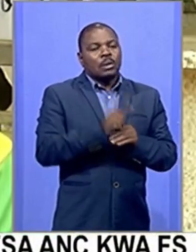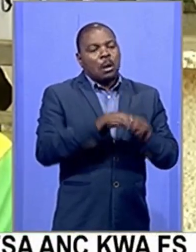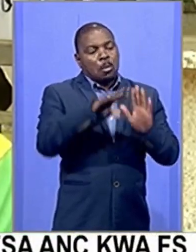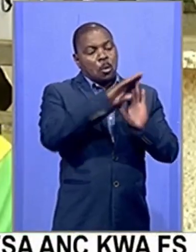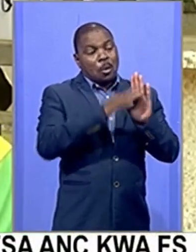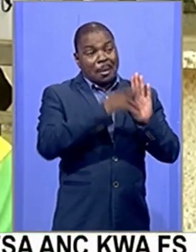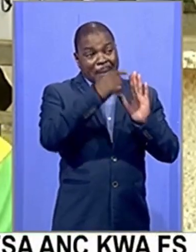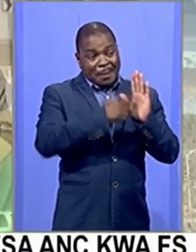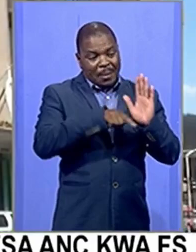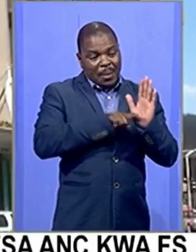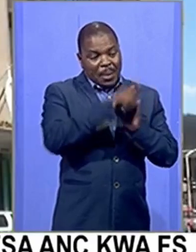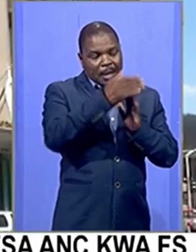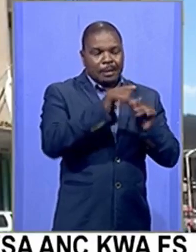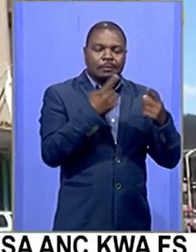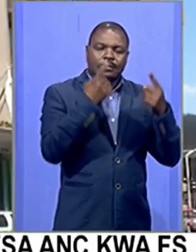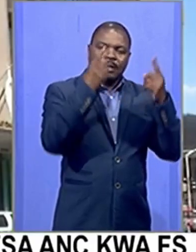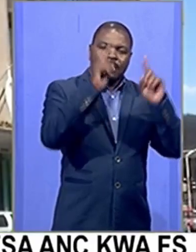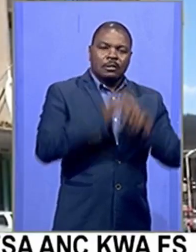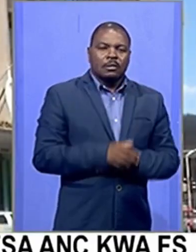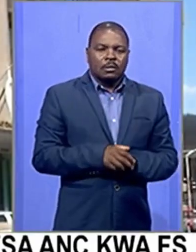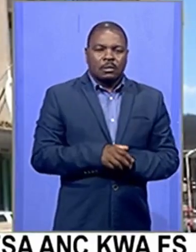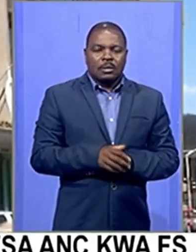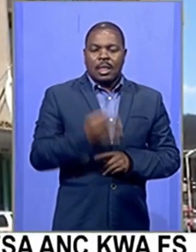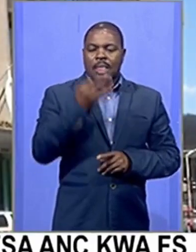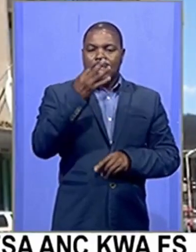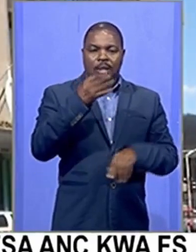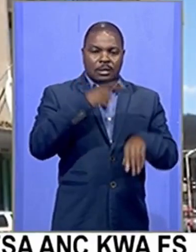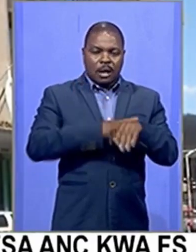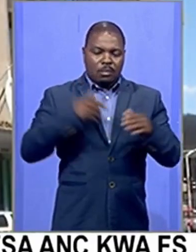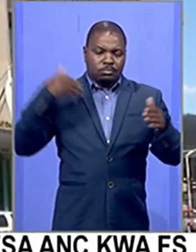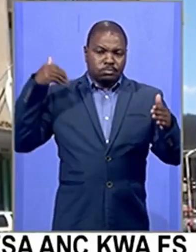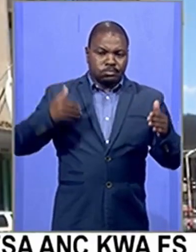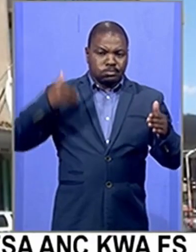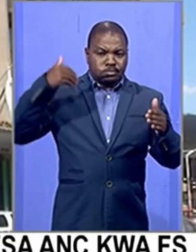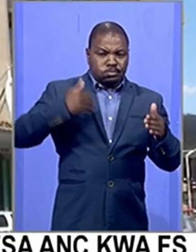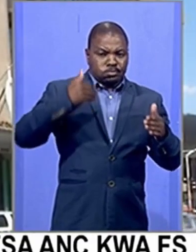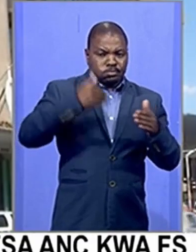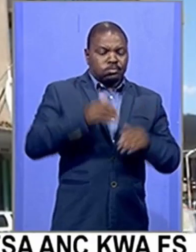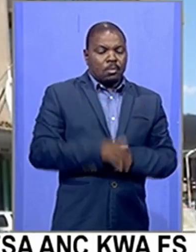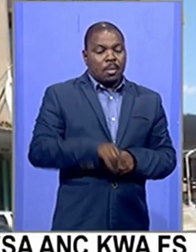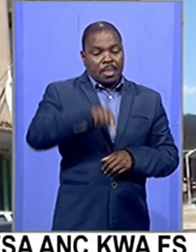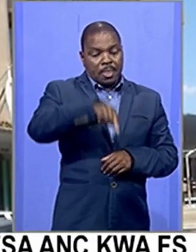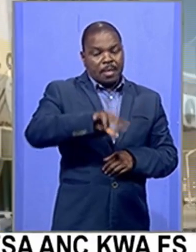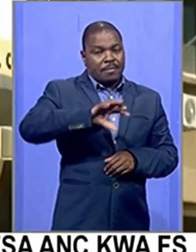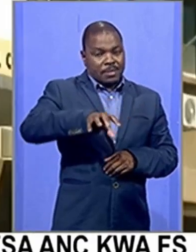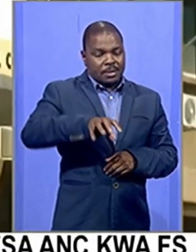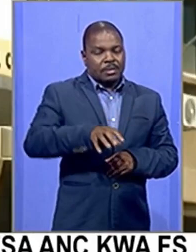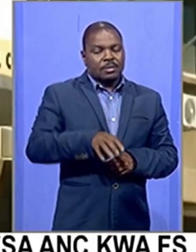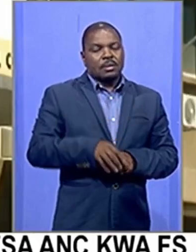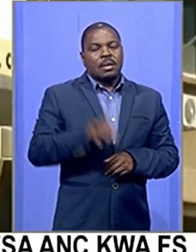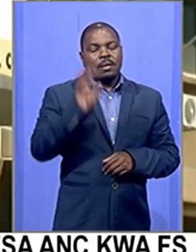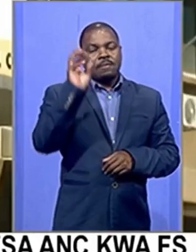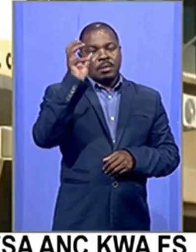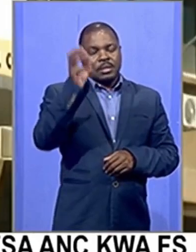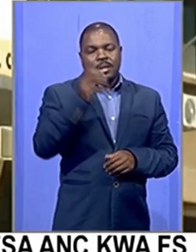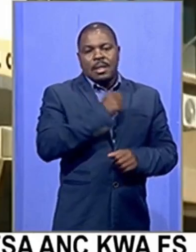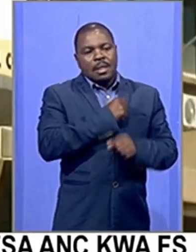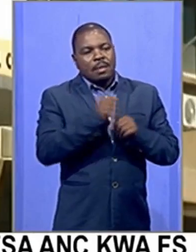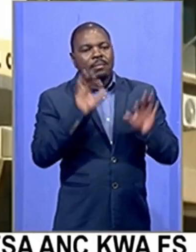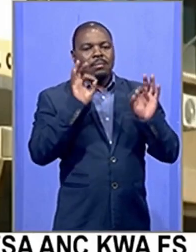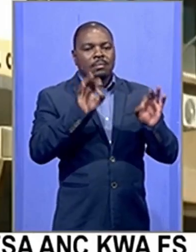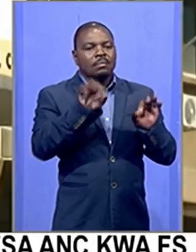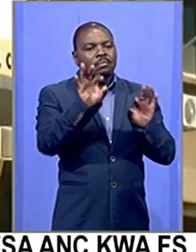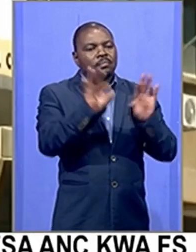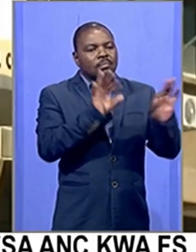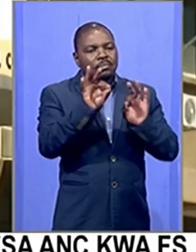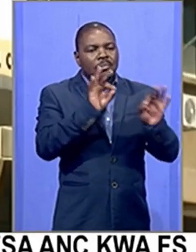program ena e tswella pele. Ke le gala boraro ka tatelano bjalo mo mokgatlo wa ANC ka Free State o palelwa go kgetha bokomiti petition ya province